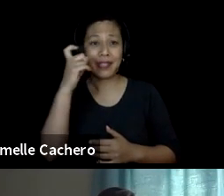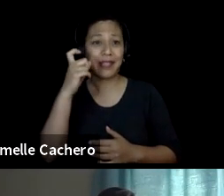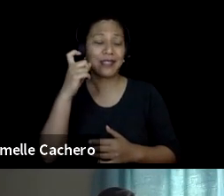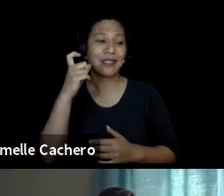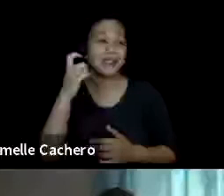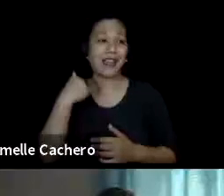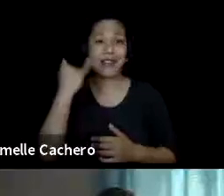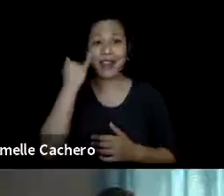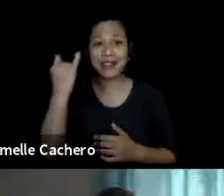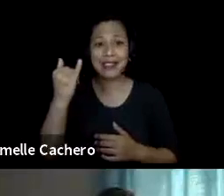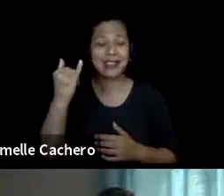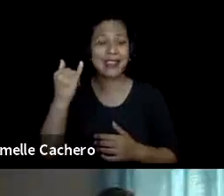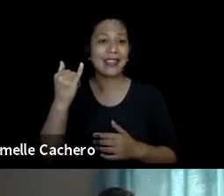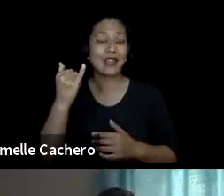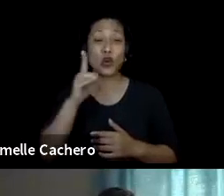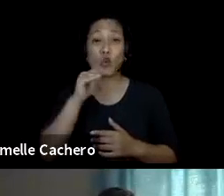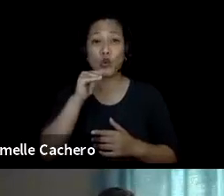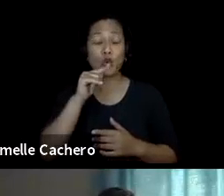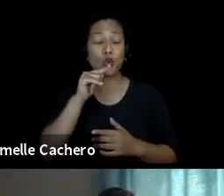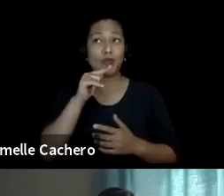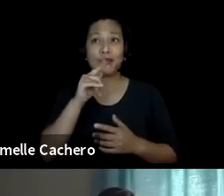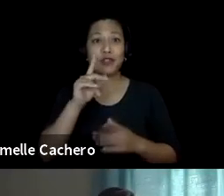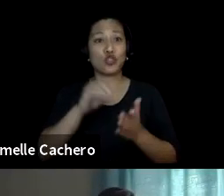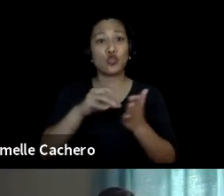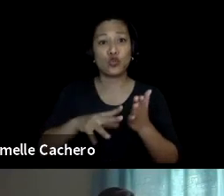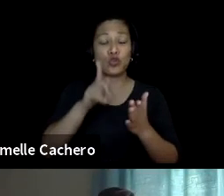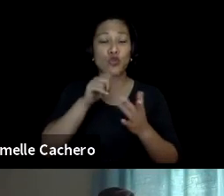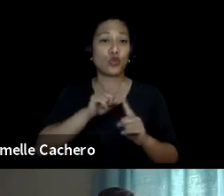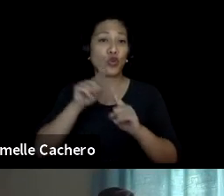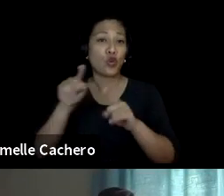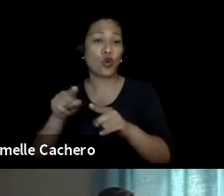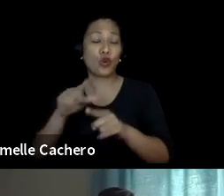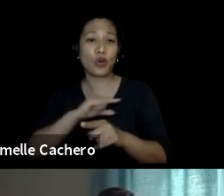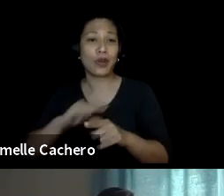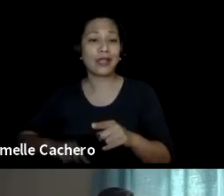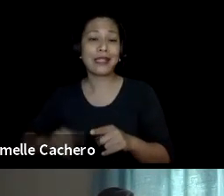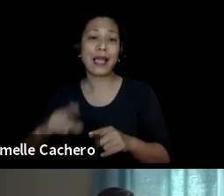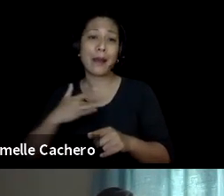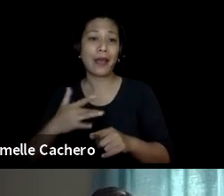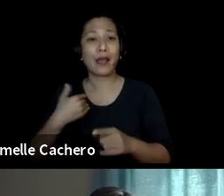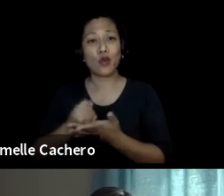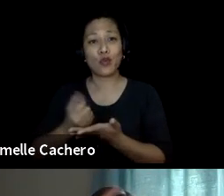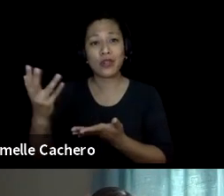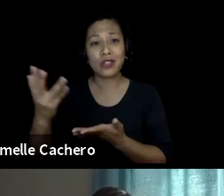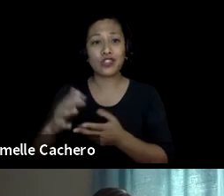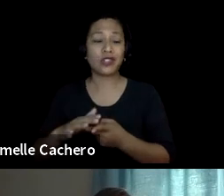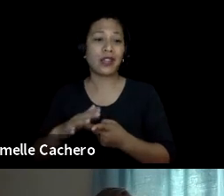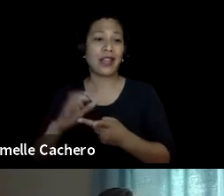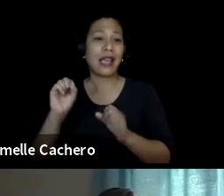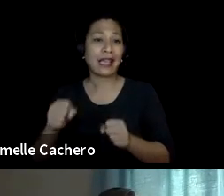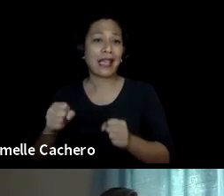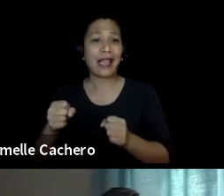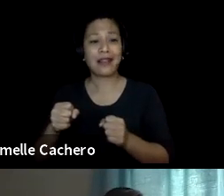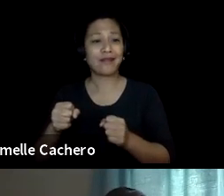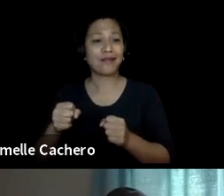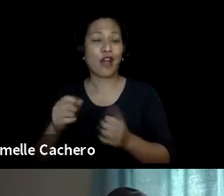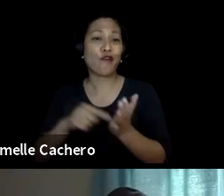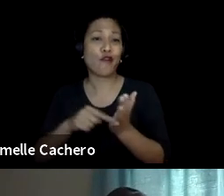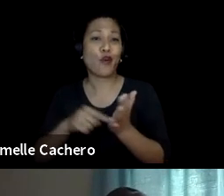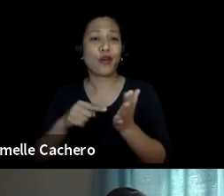impression that most people who go to Queens, for example, are very well off, and therefore they can do a lot of free work for